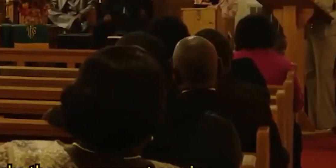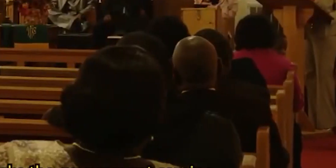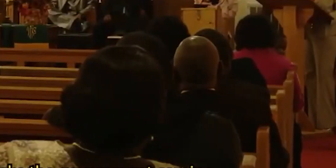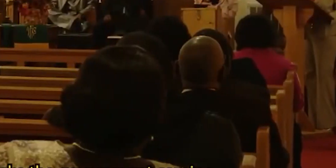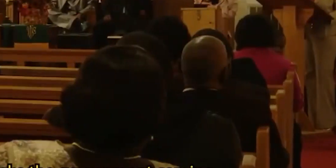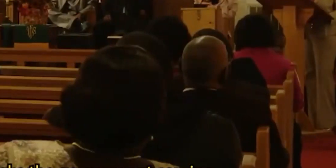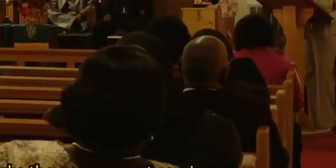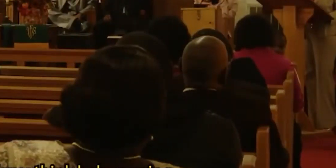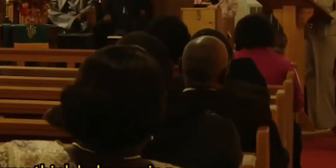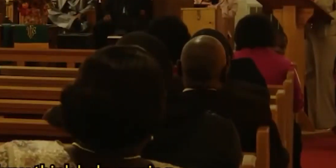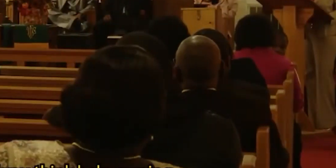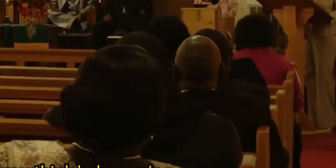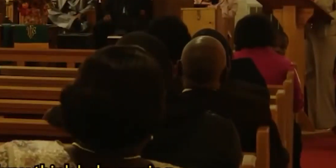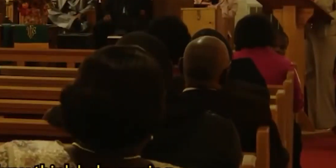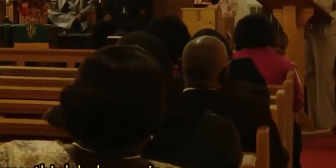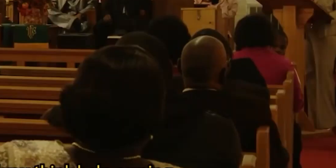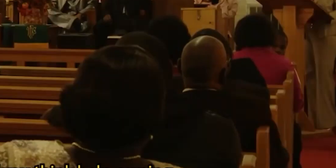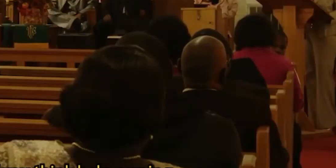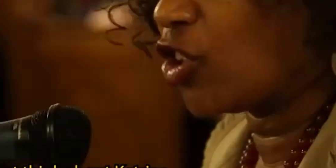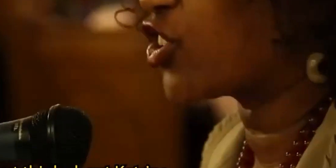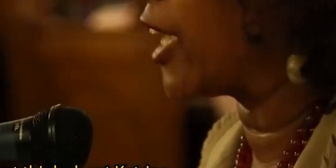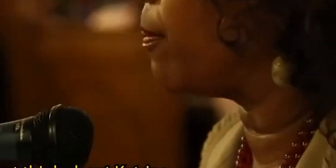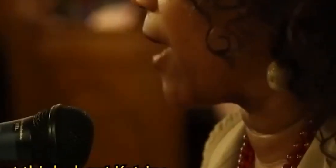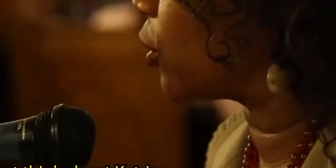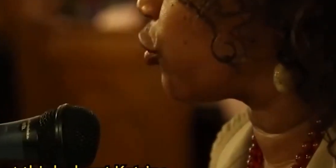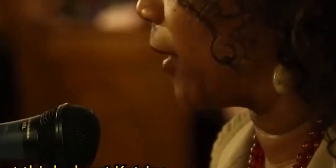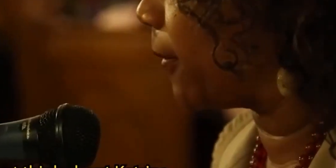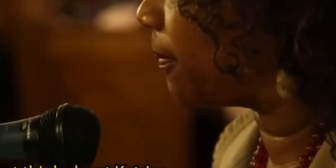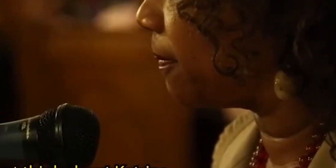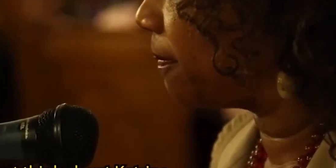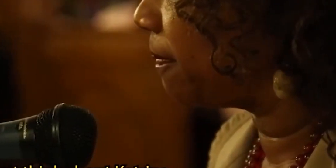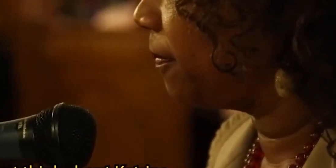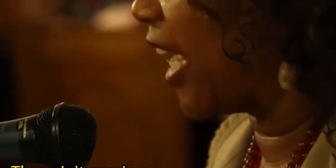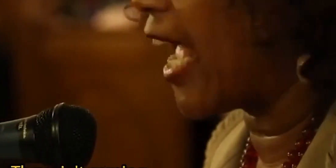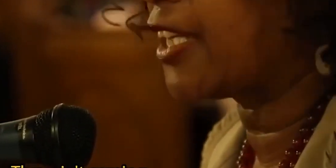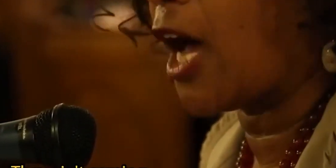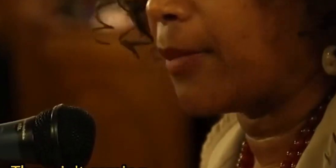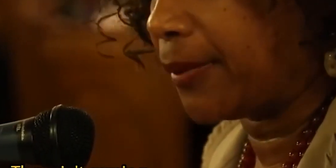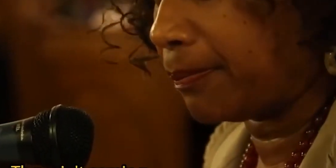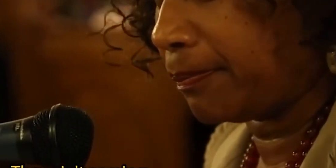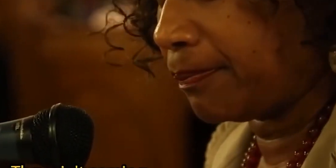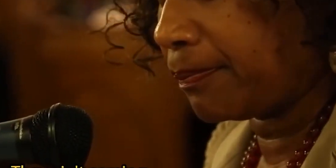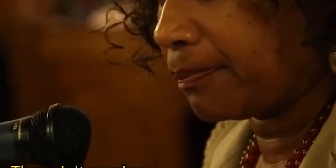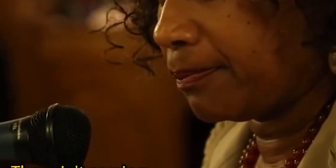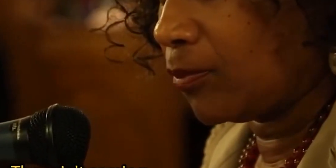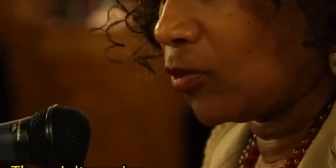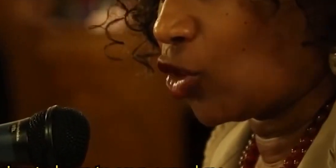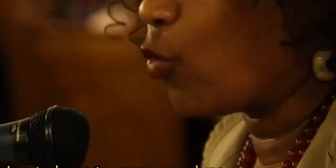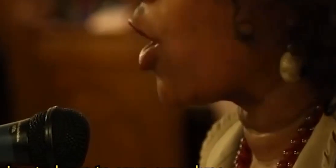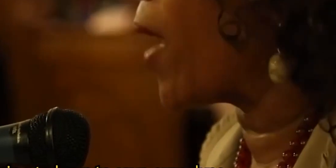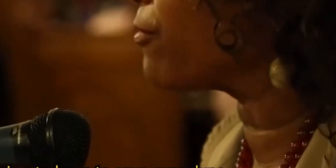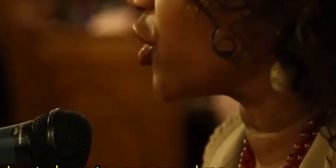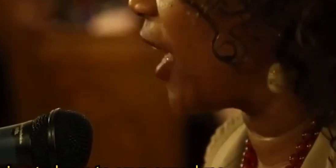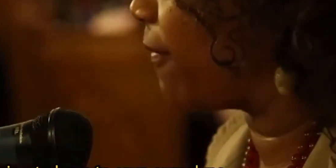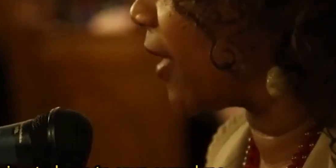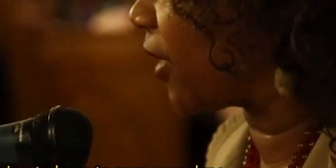think the government coming, if you think help's coming, just think about Katrina. They ain't coming. So